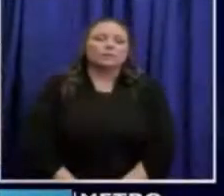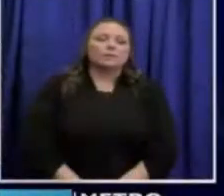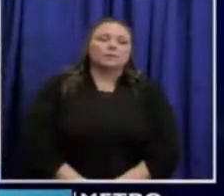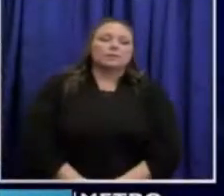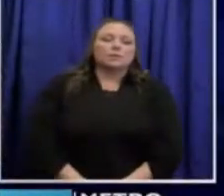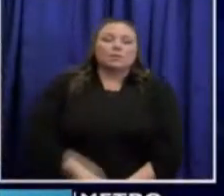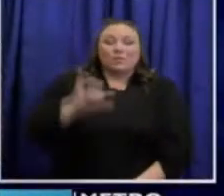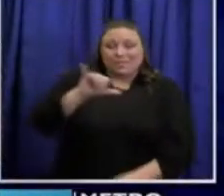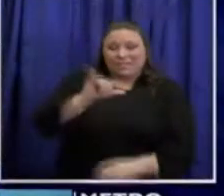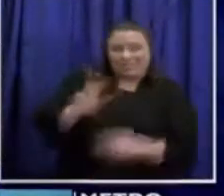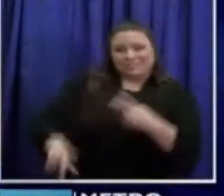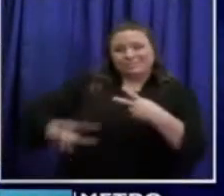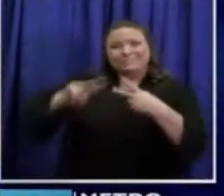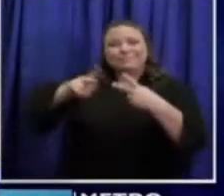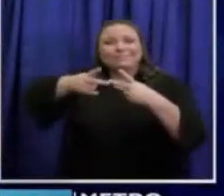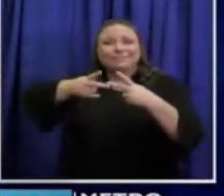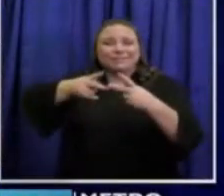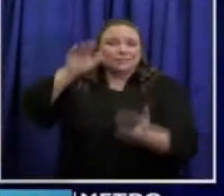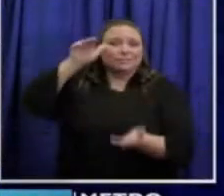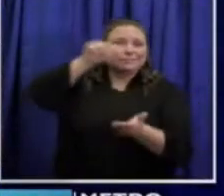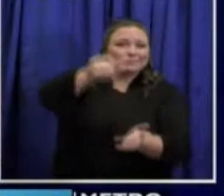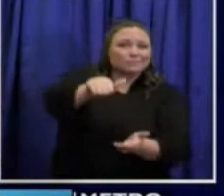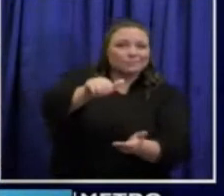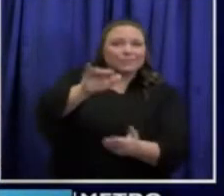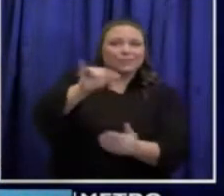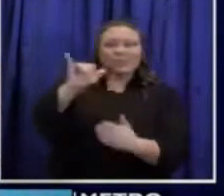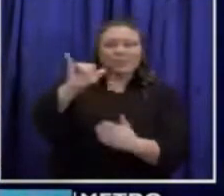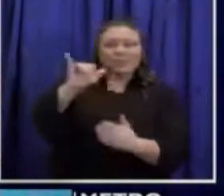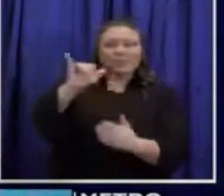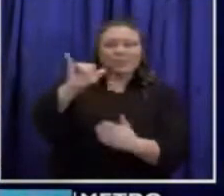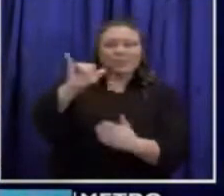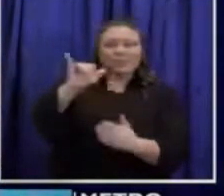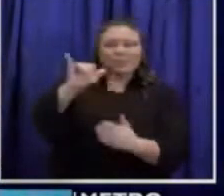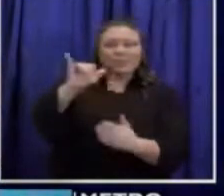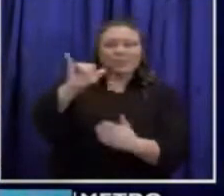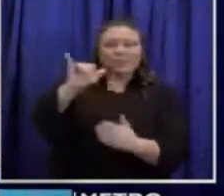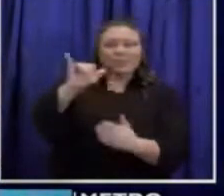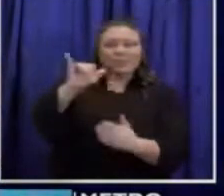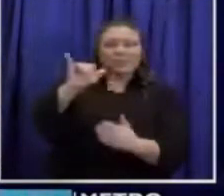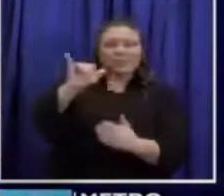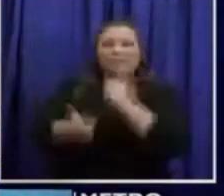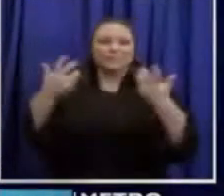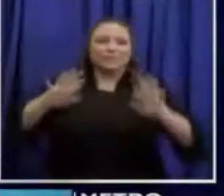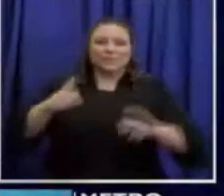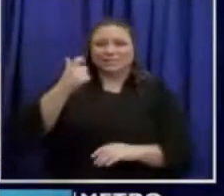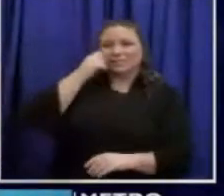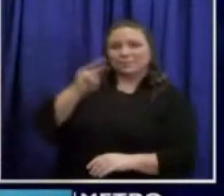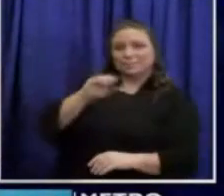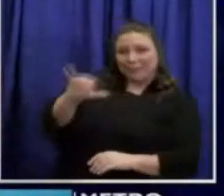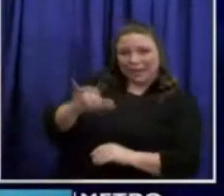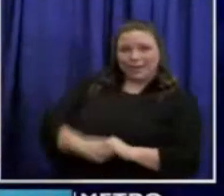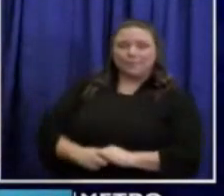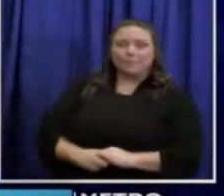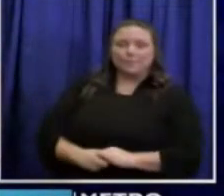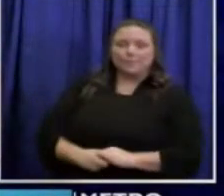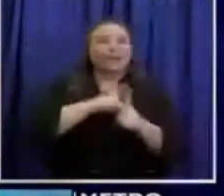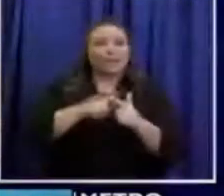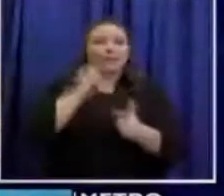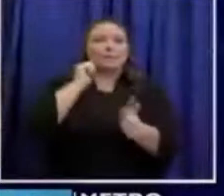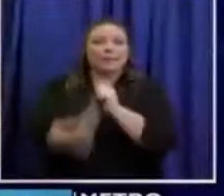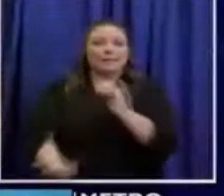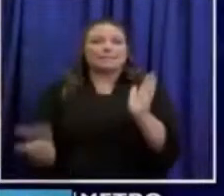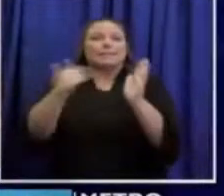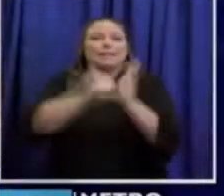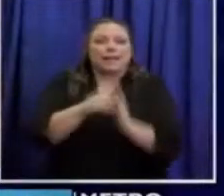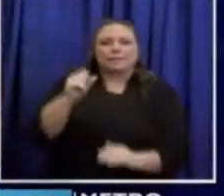relief package that actually the House of Representatives that I'm part of, we passed back in May, and then we repeated the passage of the bill